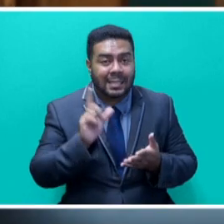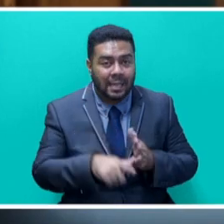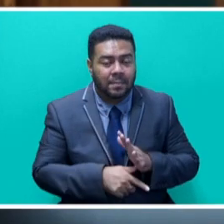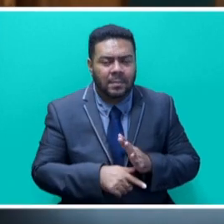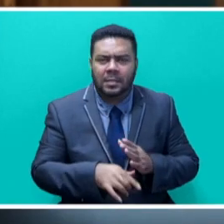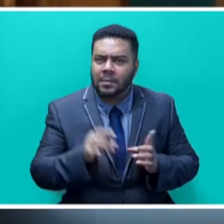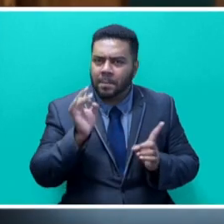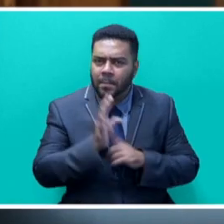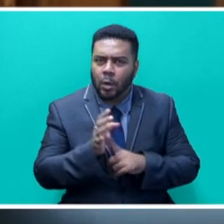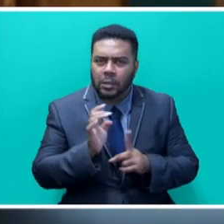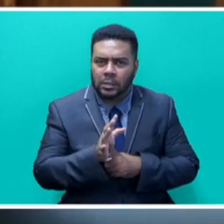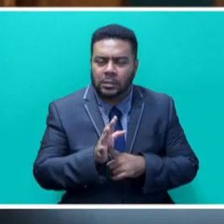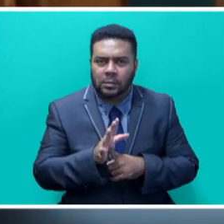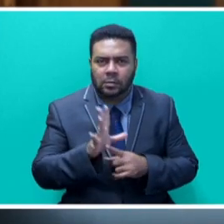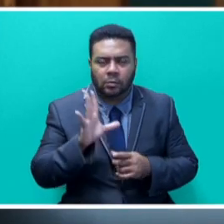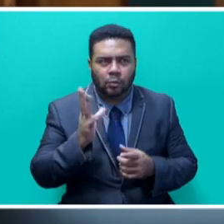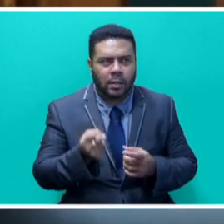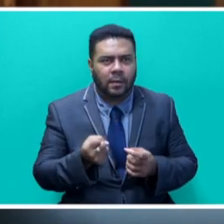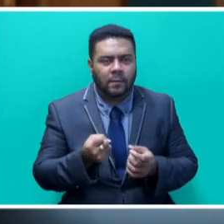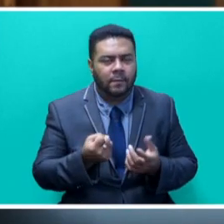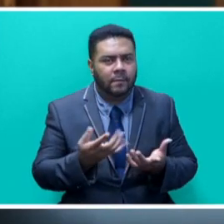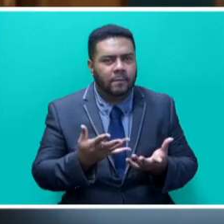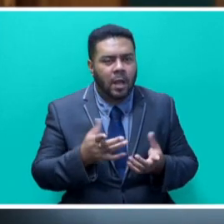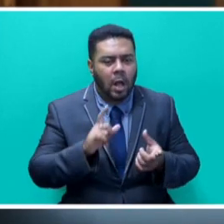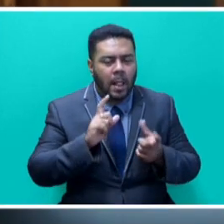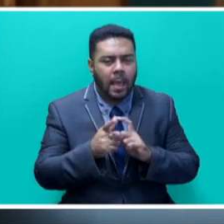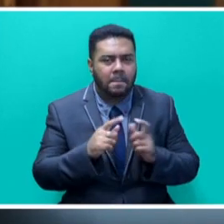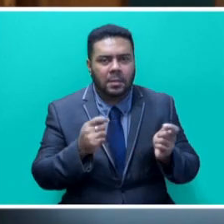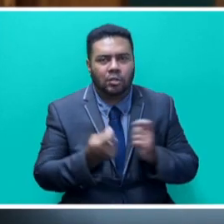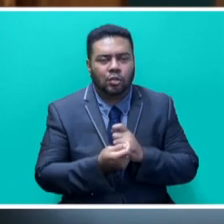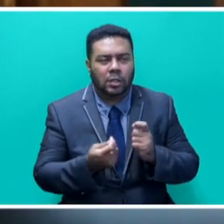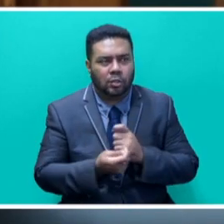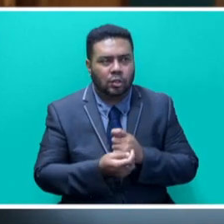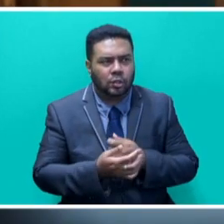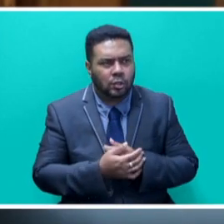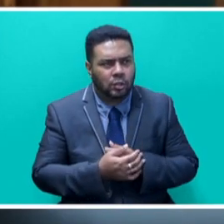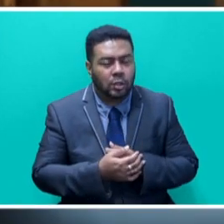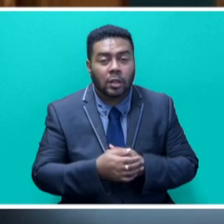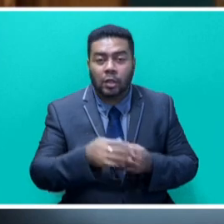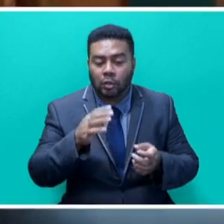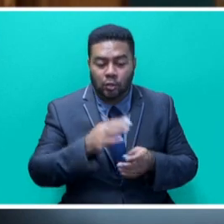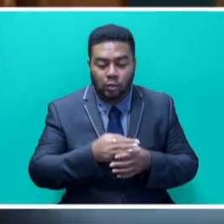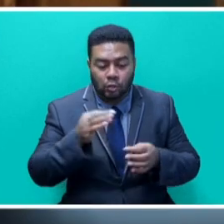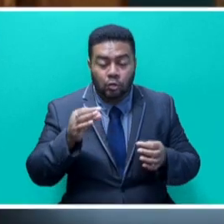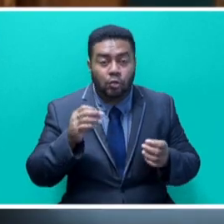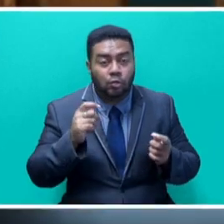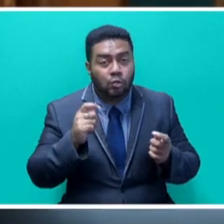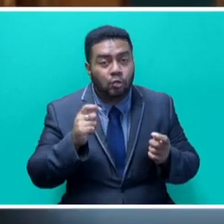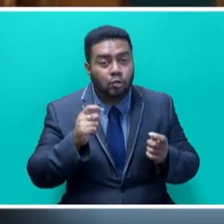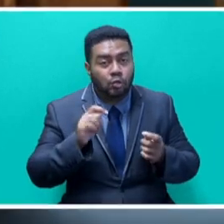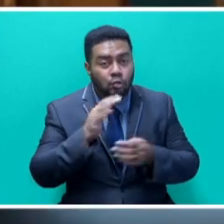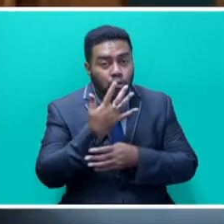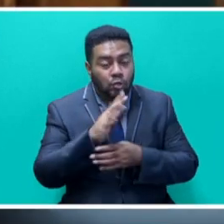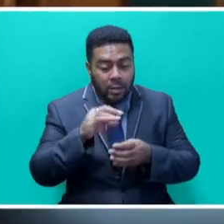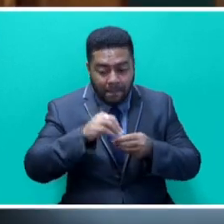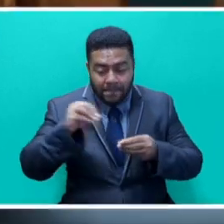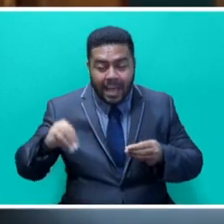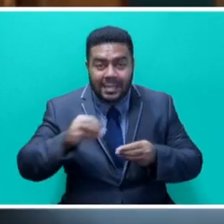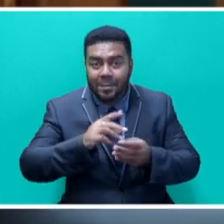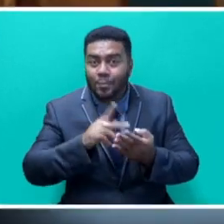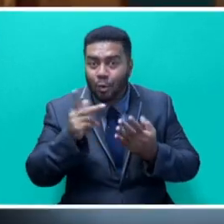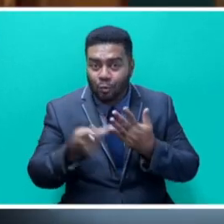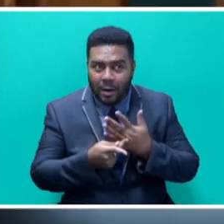crucial towards addressing climate change. The tree planting initiative is also part of Fiji's green recovery following